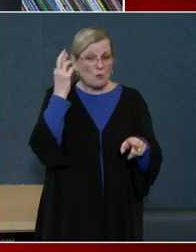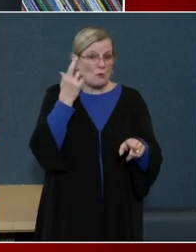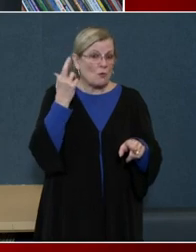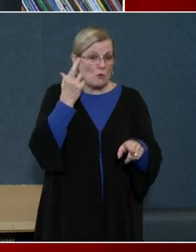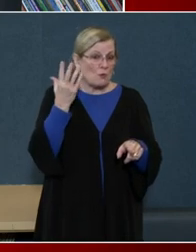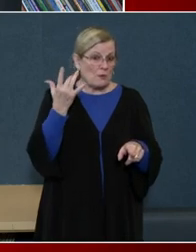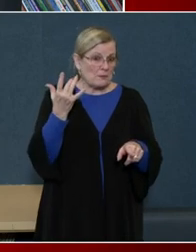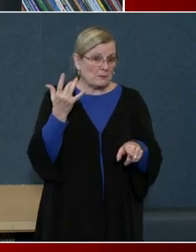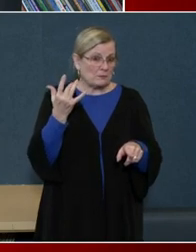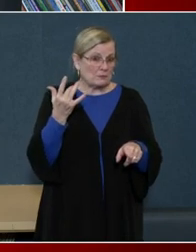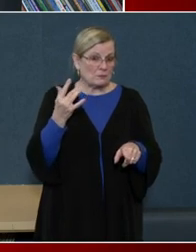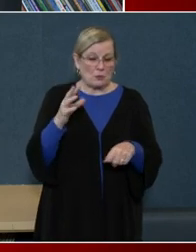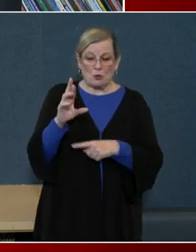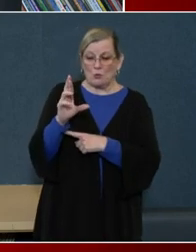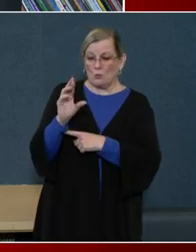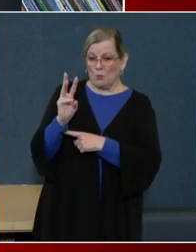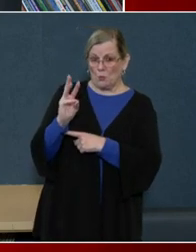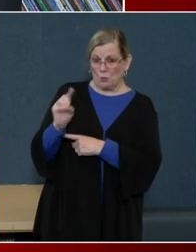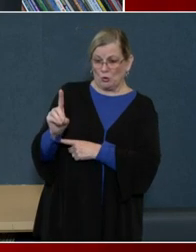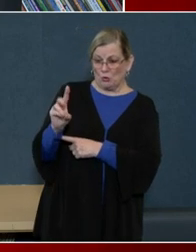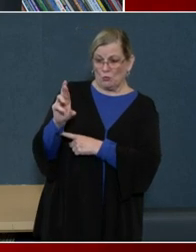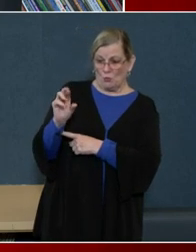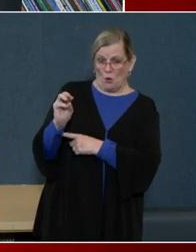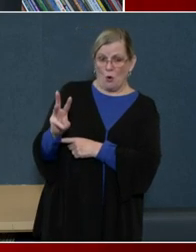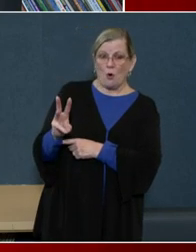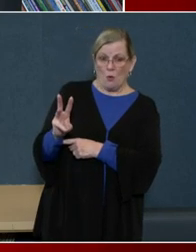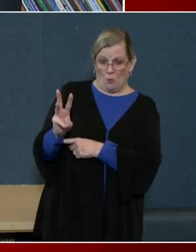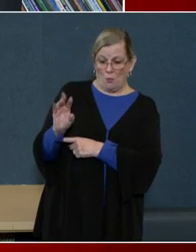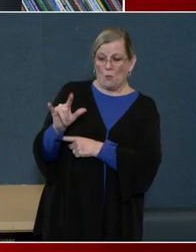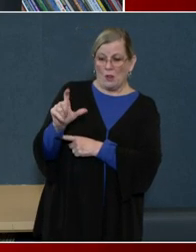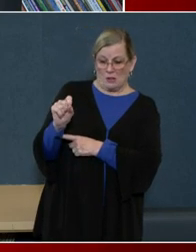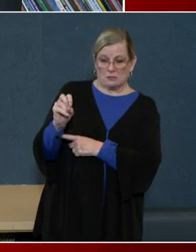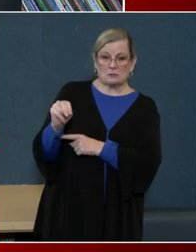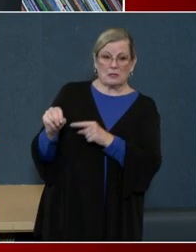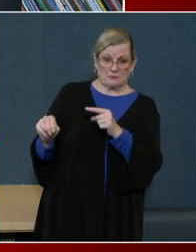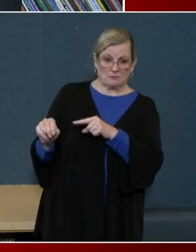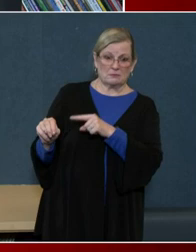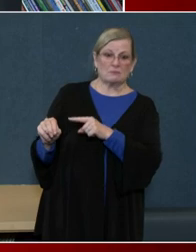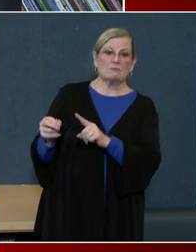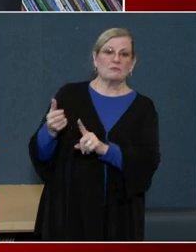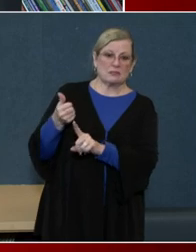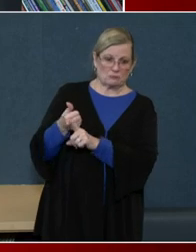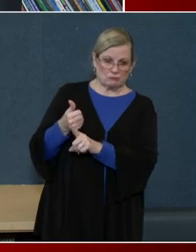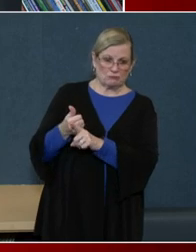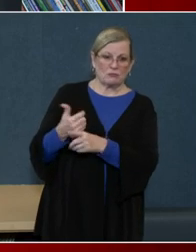had many domestic and international accomplishments, also